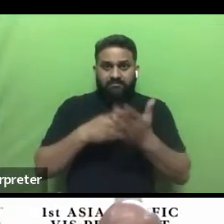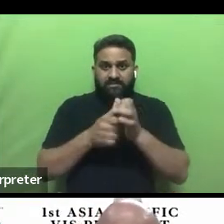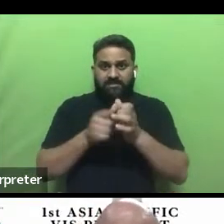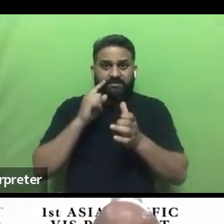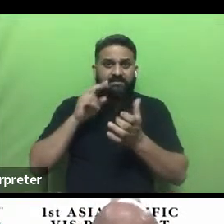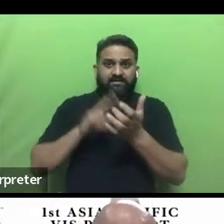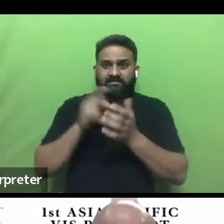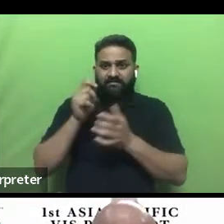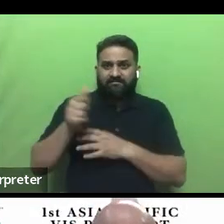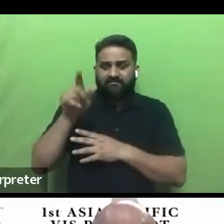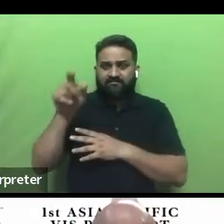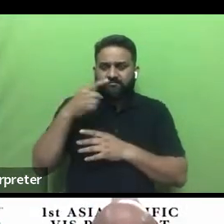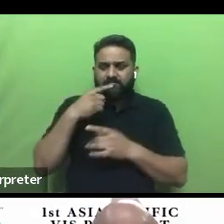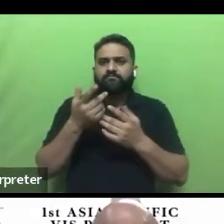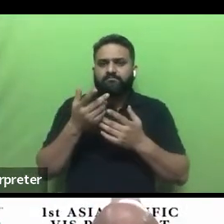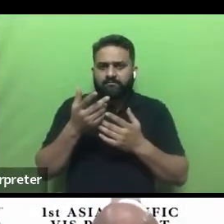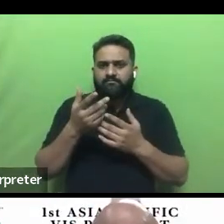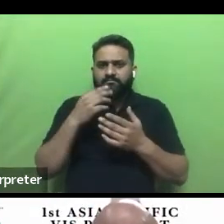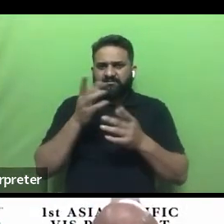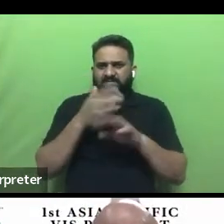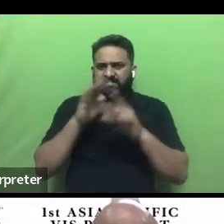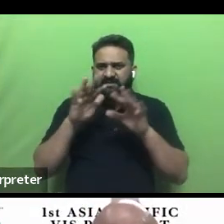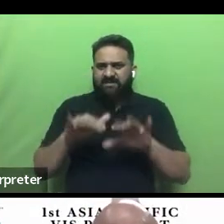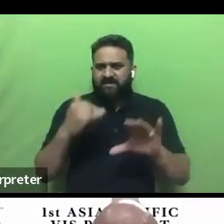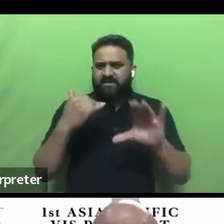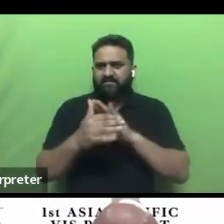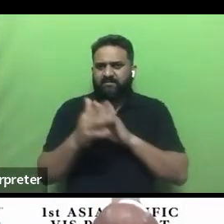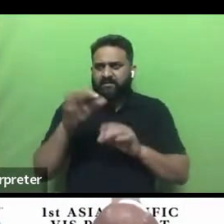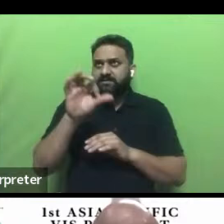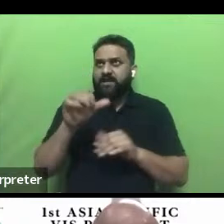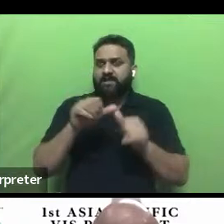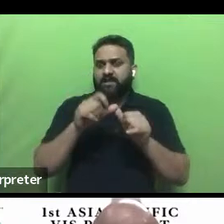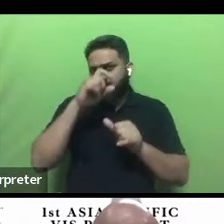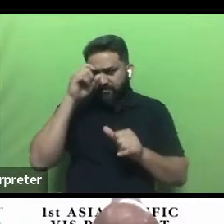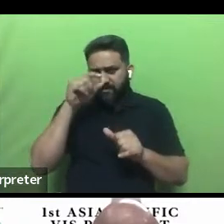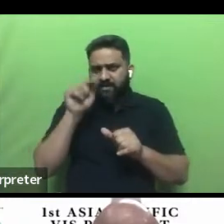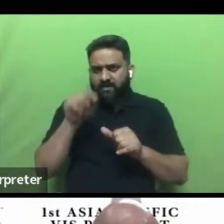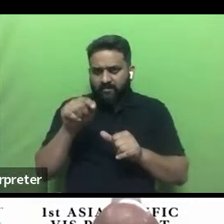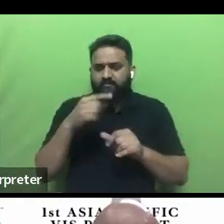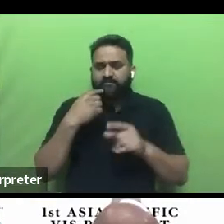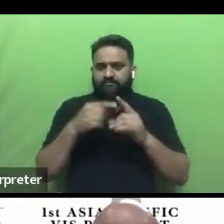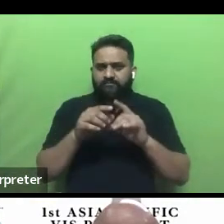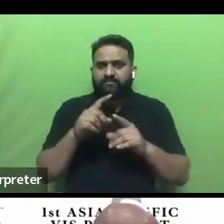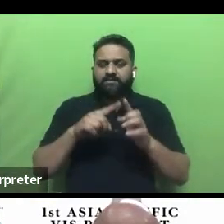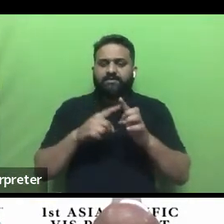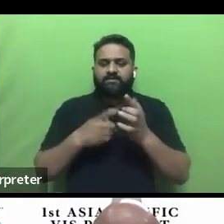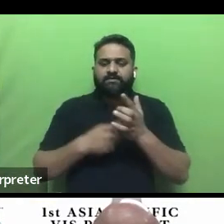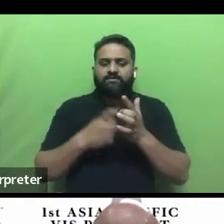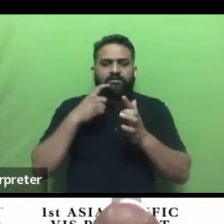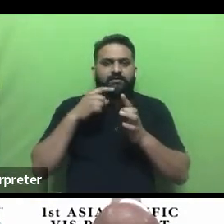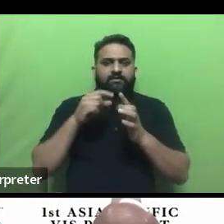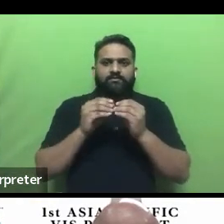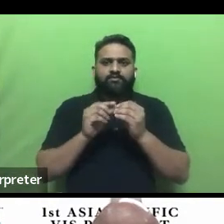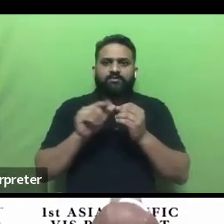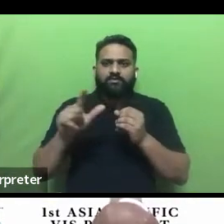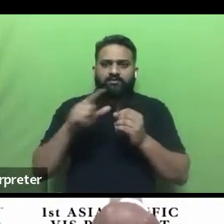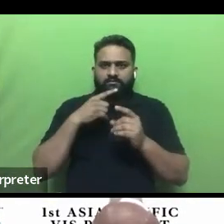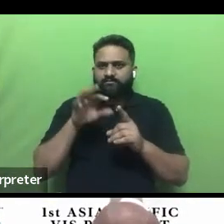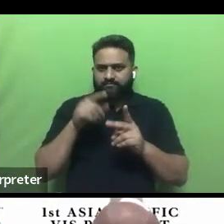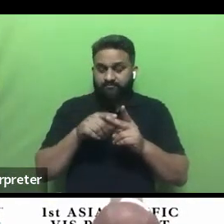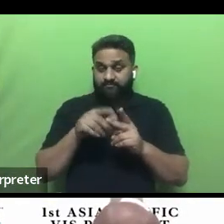confirmed this point in writing in his email of the 9th of April, to which I've already taken the tribunal, and the contract dated 8th of